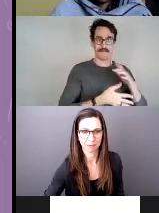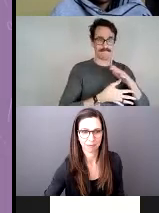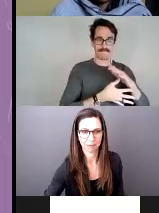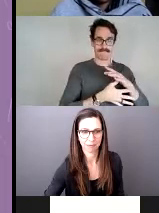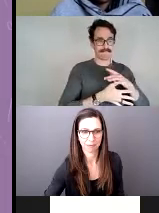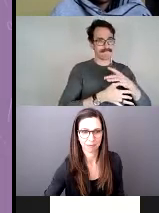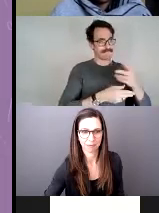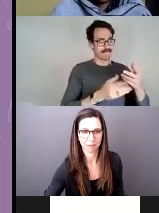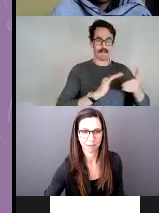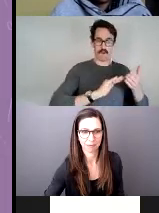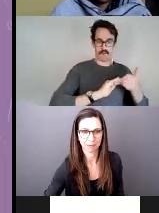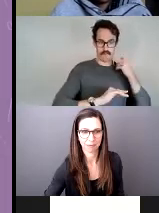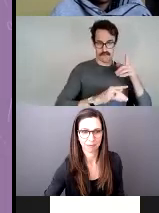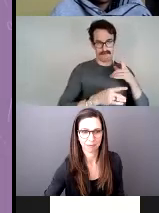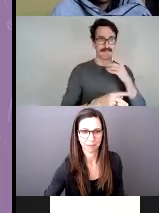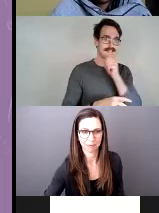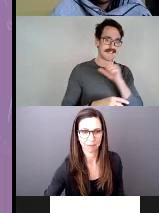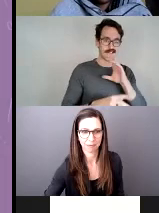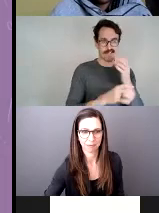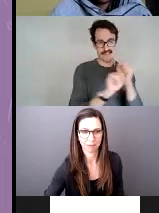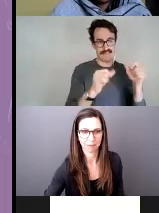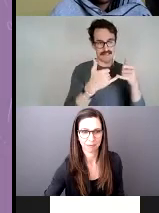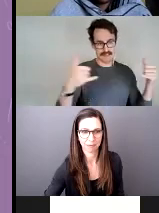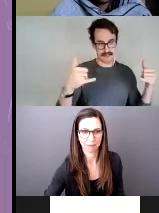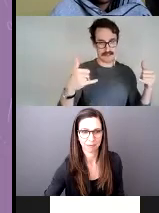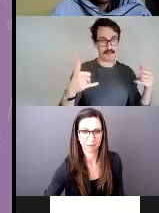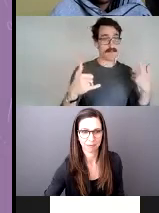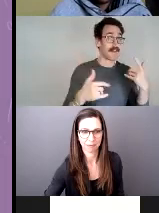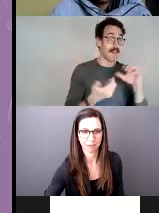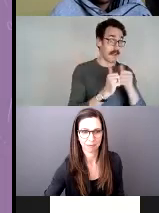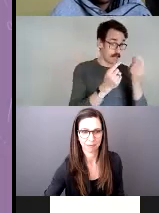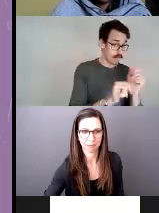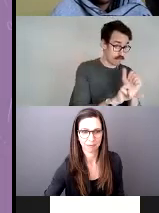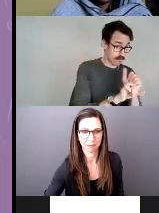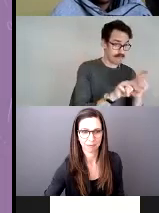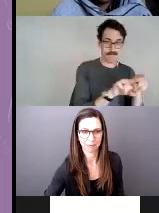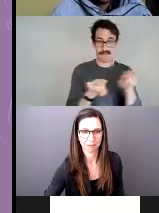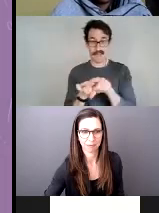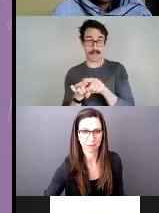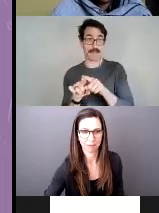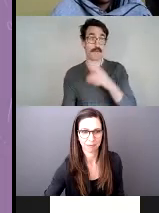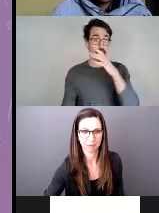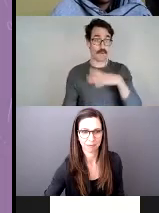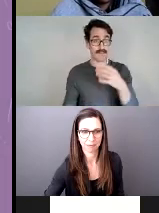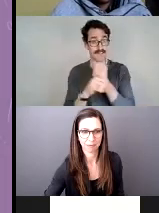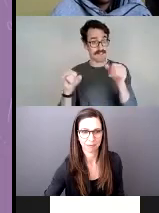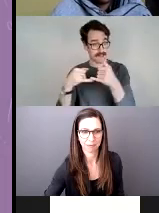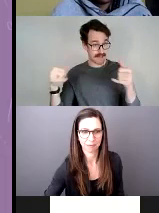the goal of the Senior Safety Line is the same as the Assaulted Women's Helpline. It's to provide emotional